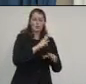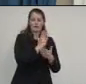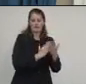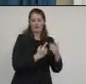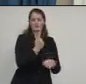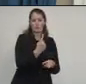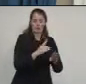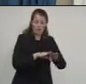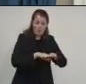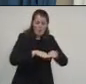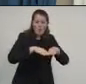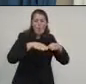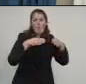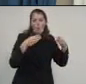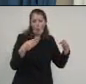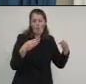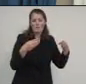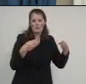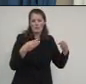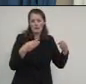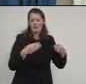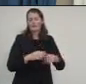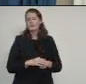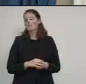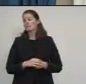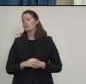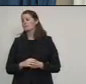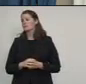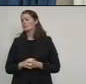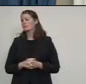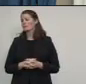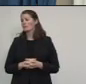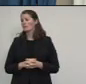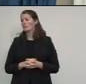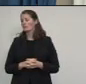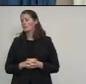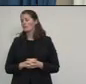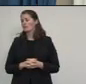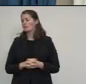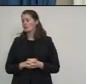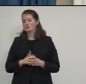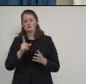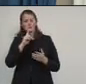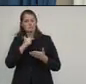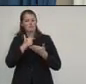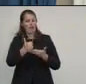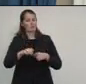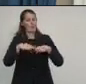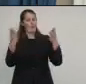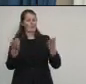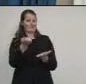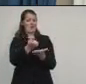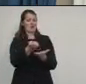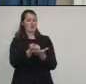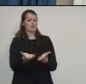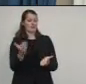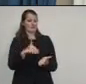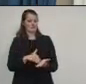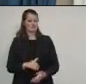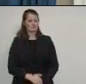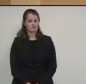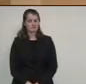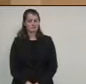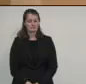they can operate safer than others, practicing social distancing. Some of the smaller ones cannot practice